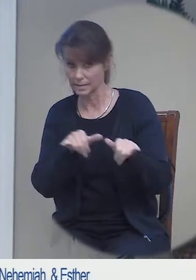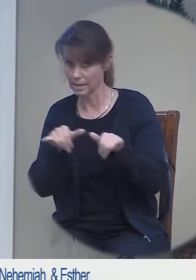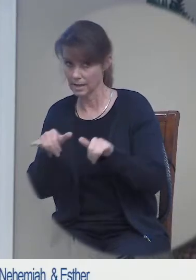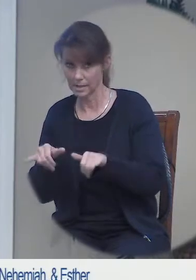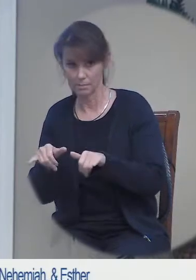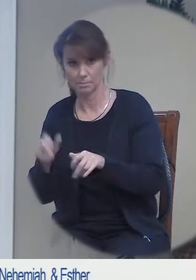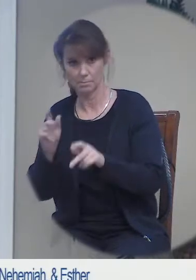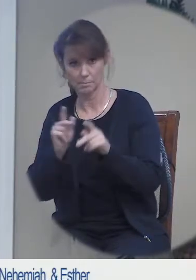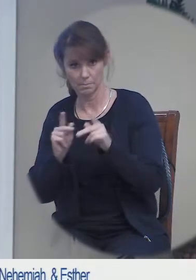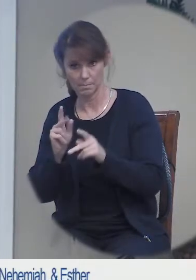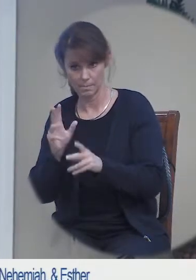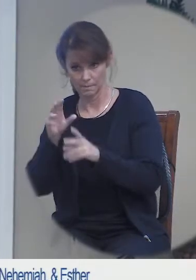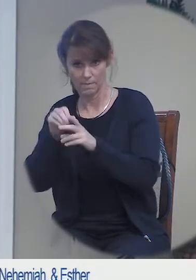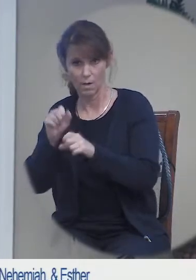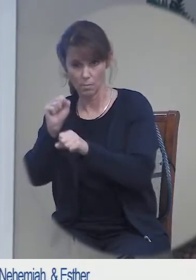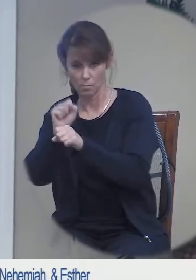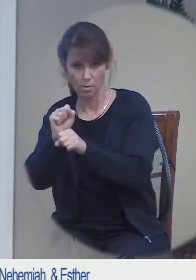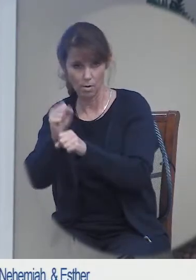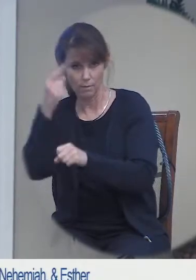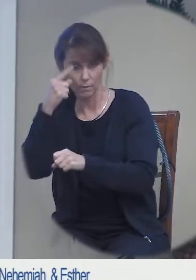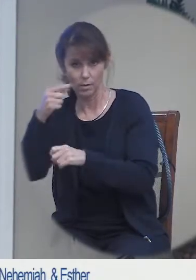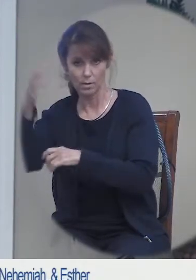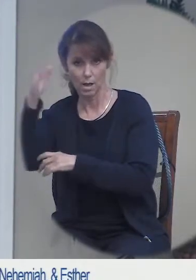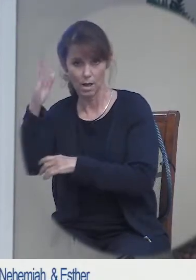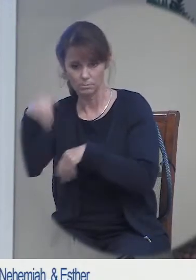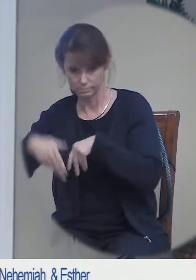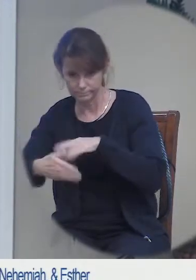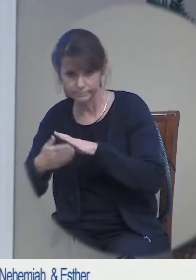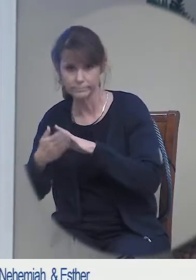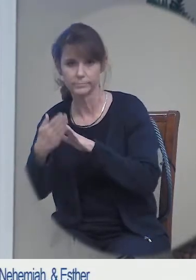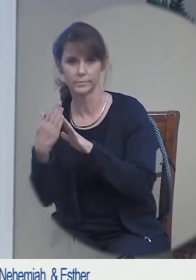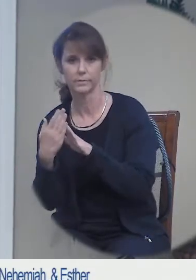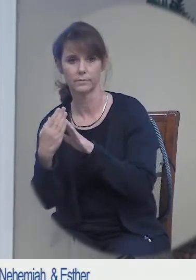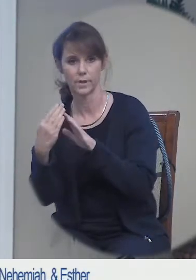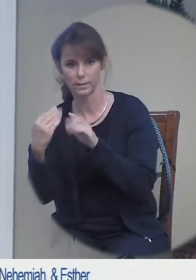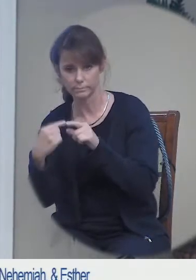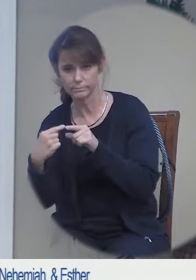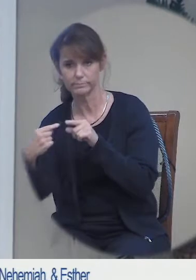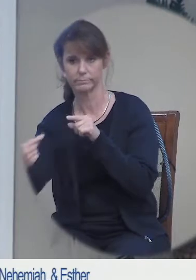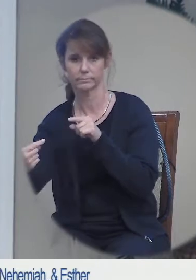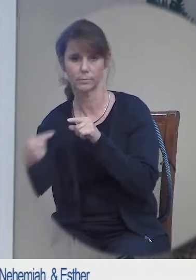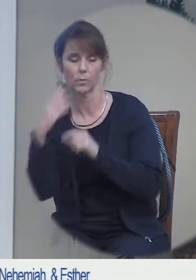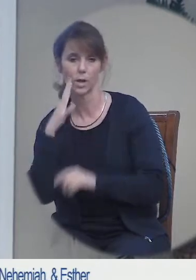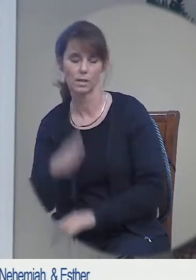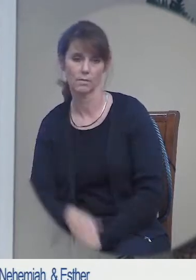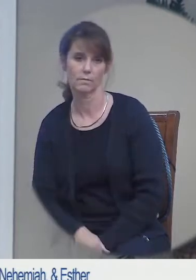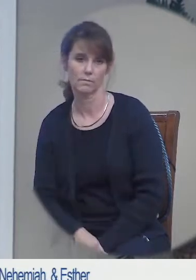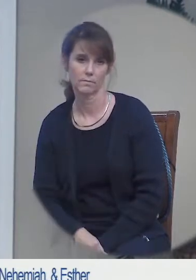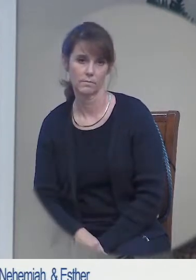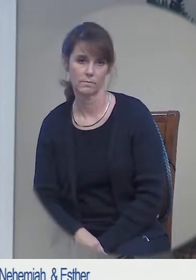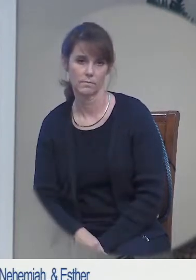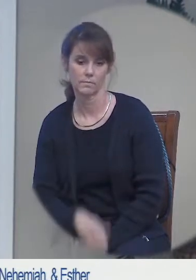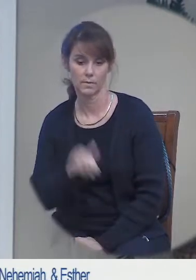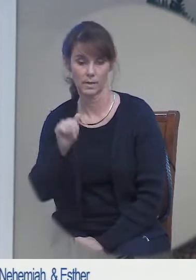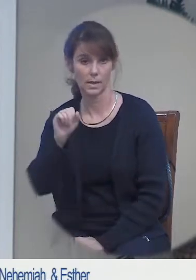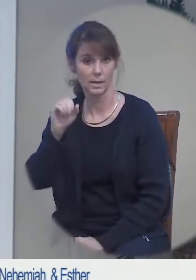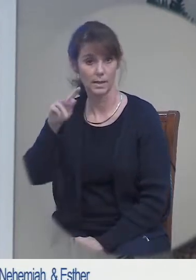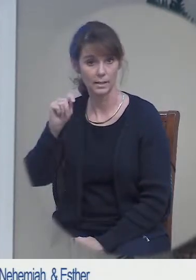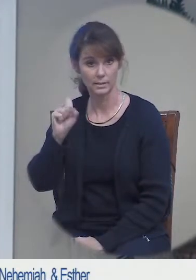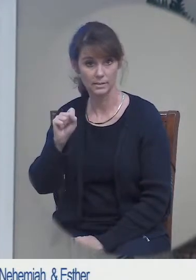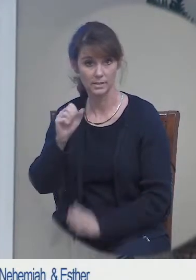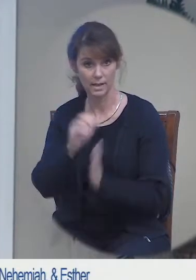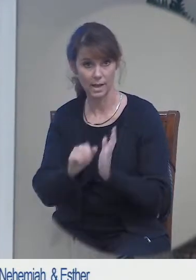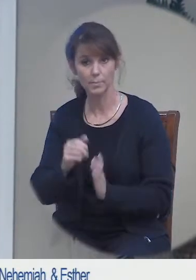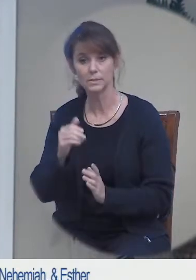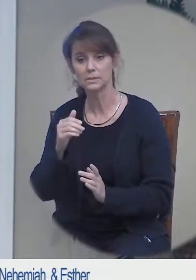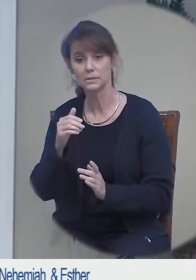opposition. The fact of the matter is when you read the first 8 chapters of the book of Acts, this is exactly what we see. When